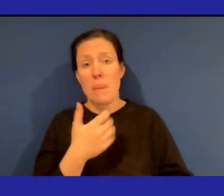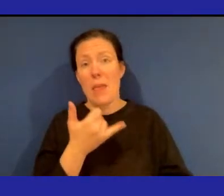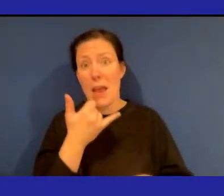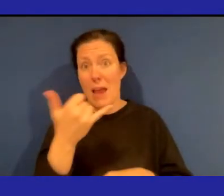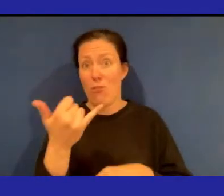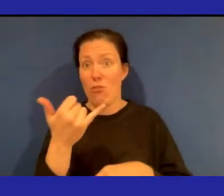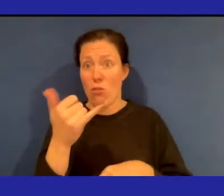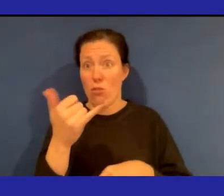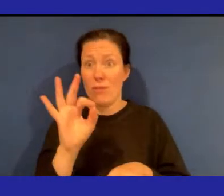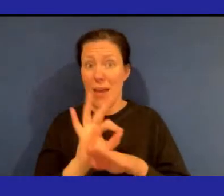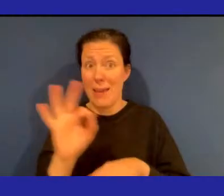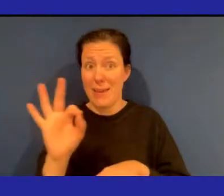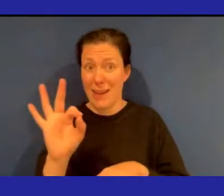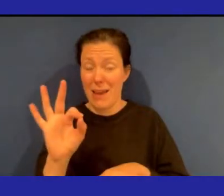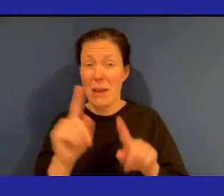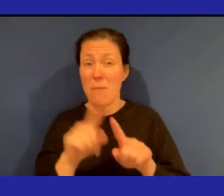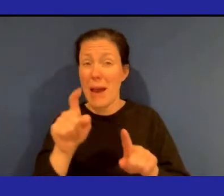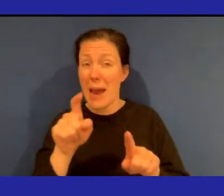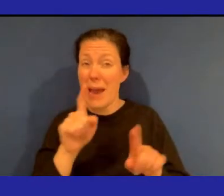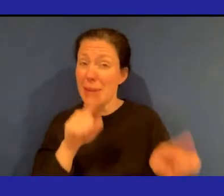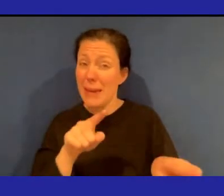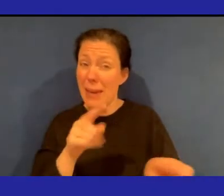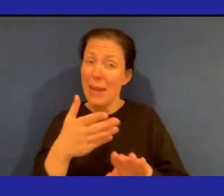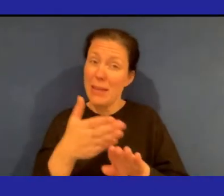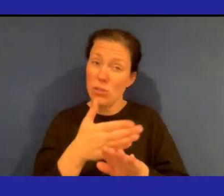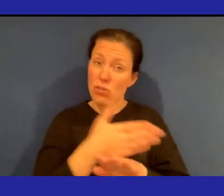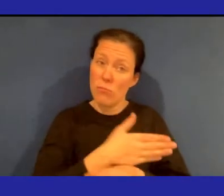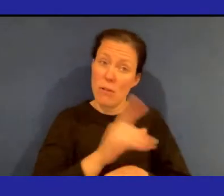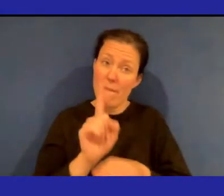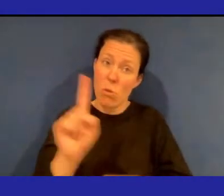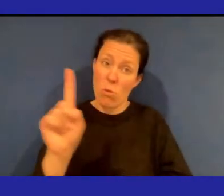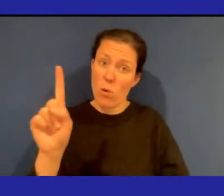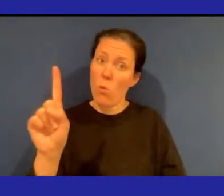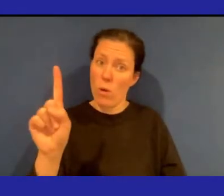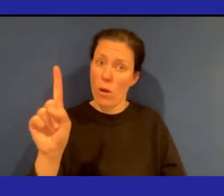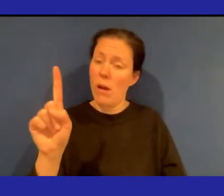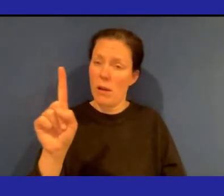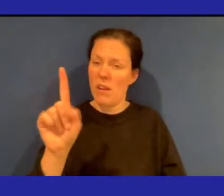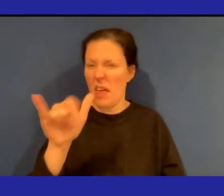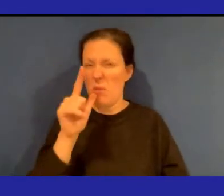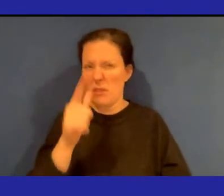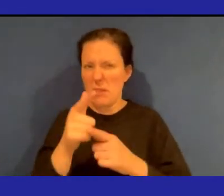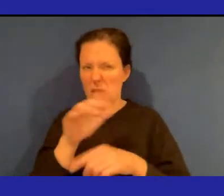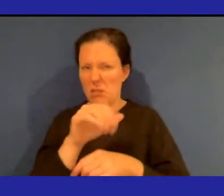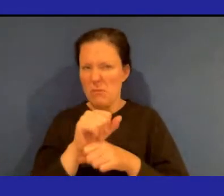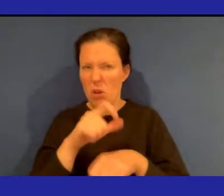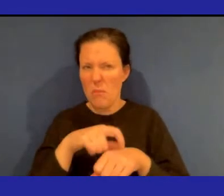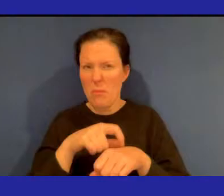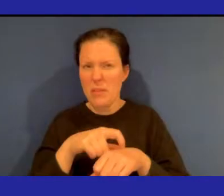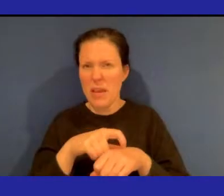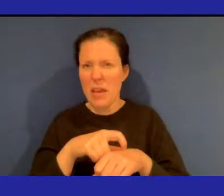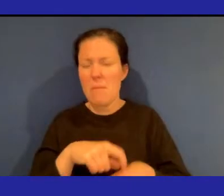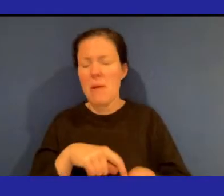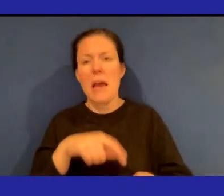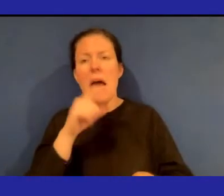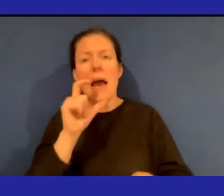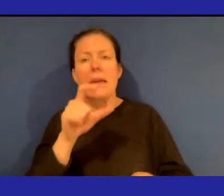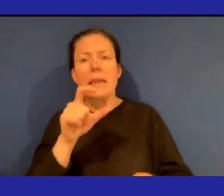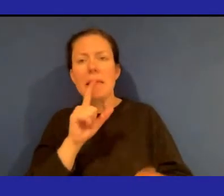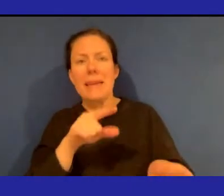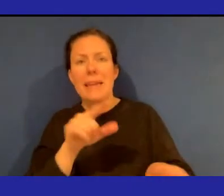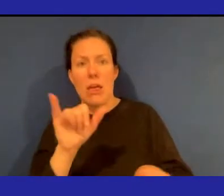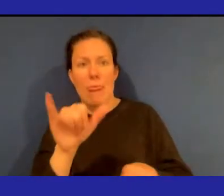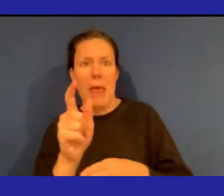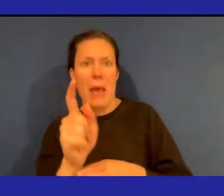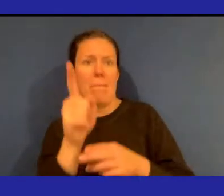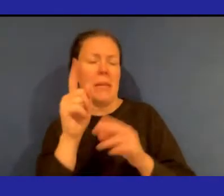an answer before 1, which was when my sister's appointment was. But I didn't need an answer that minute. I just needed an